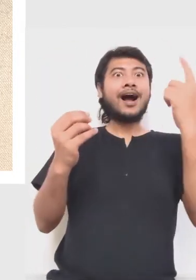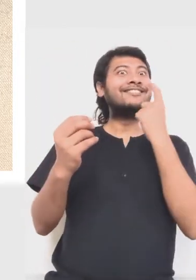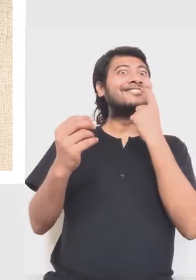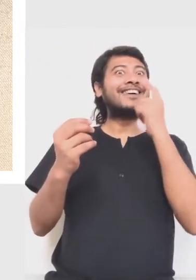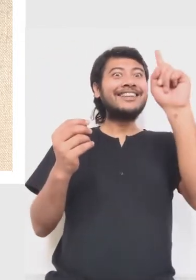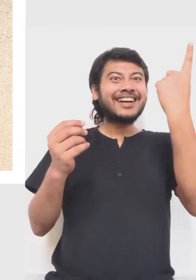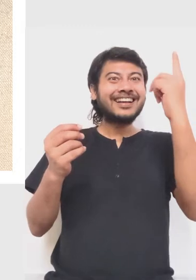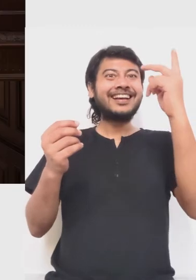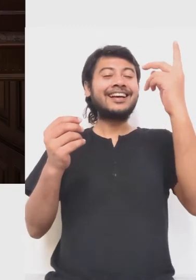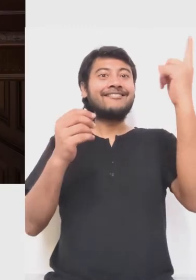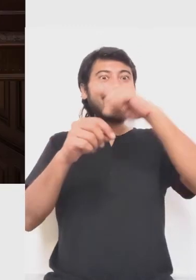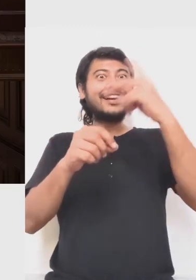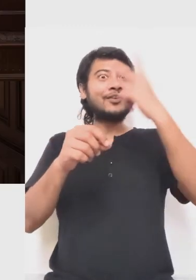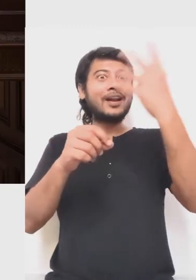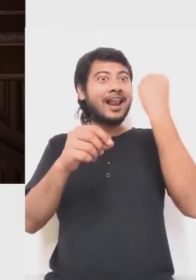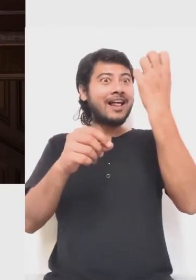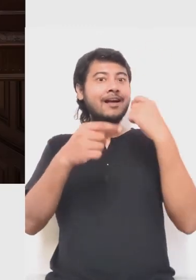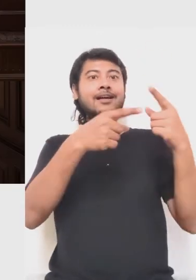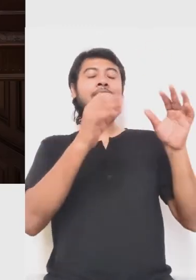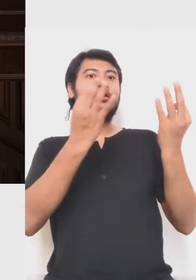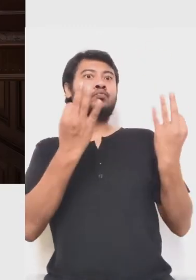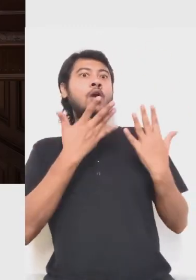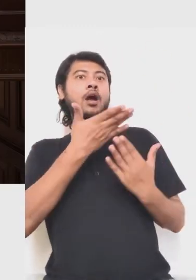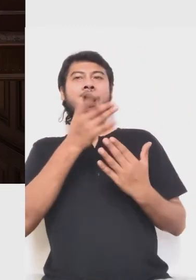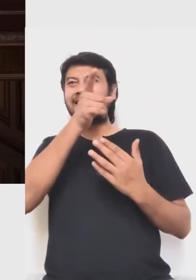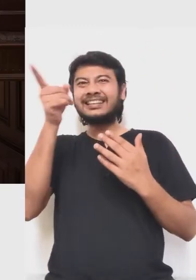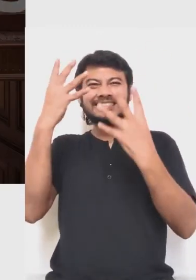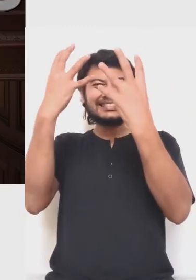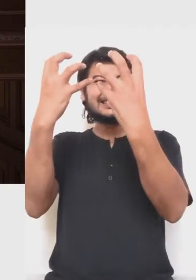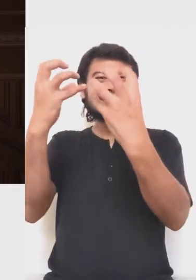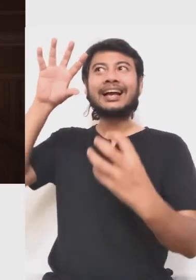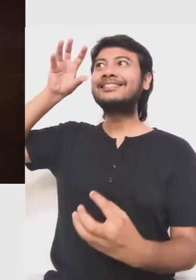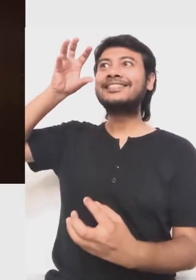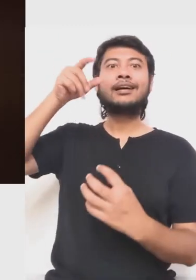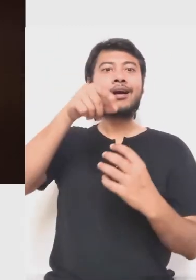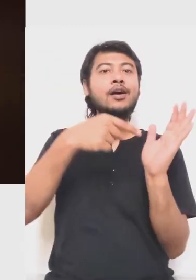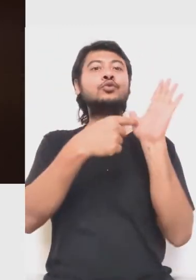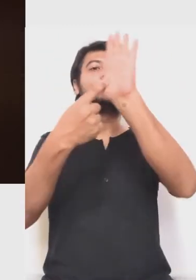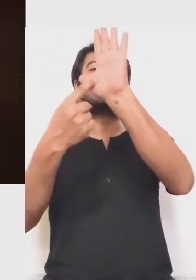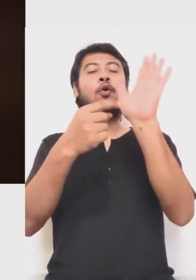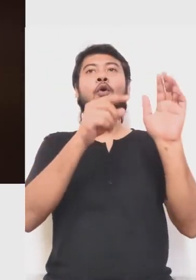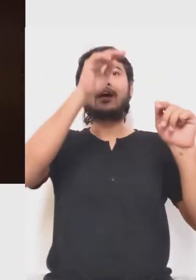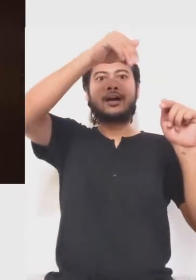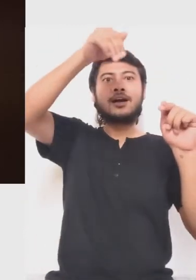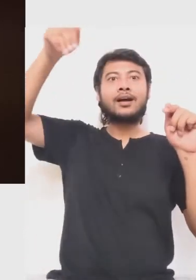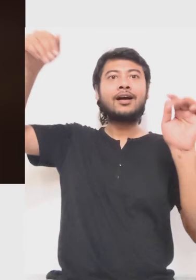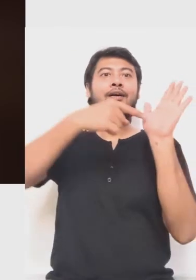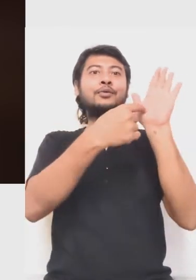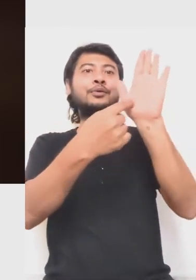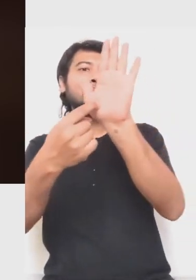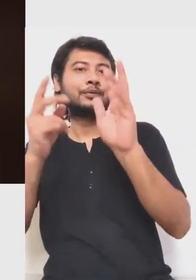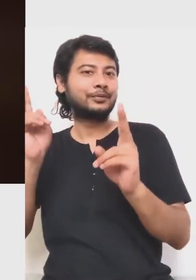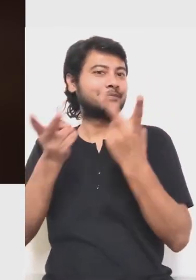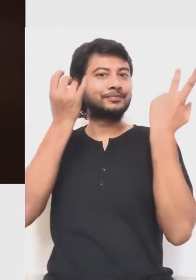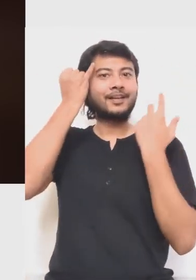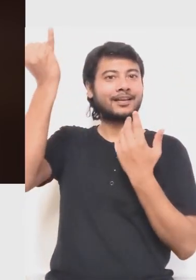yellow. Speaking about the process, Tang has said, "I wanted to try to understand it without